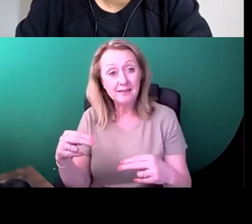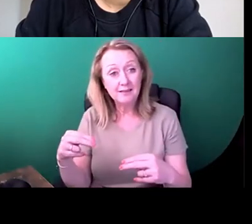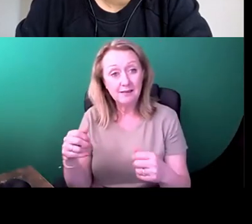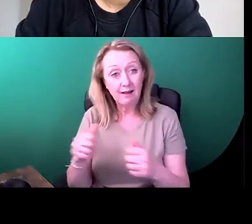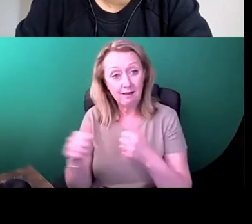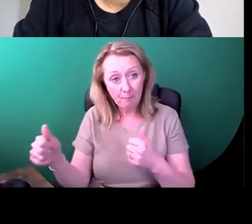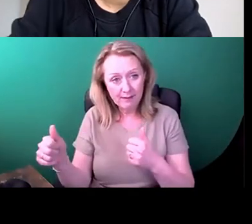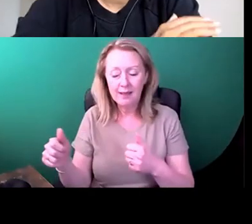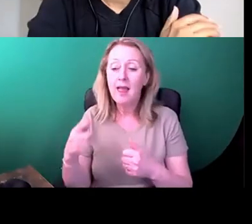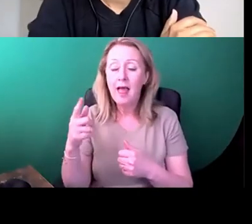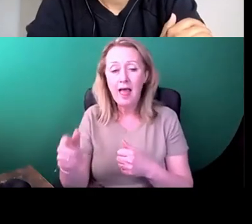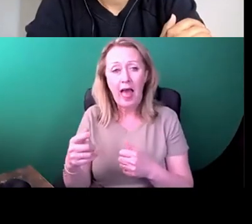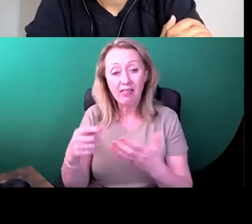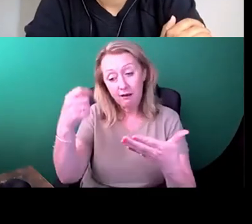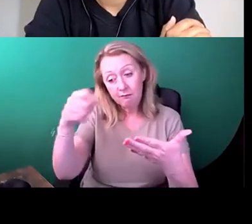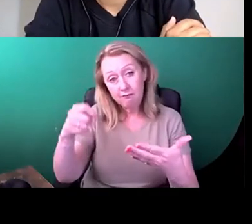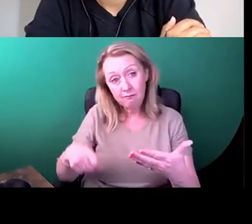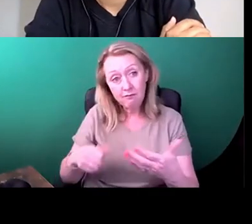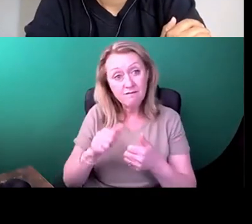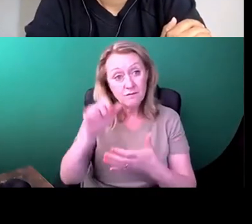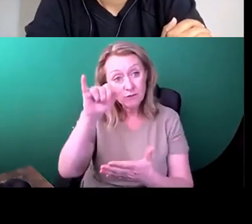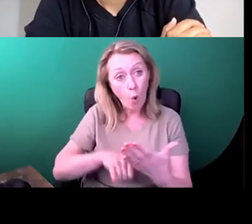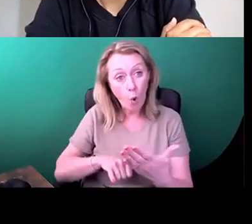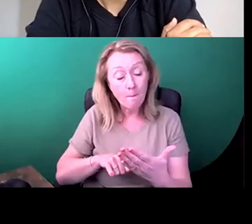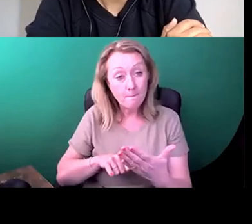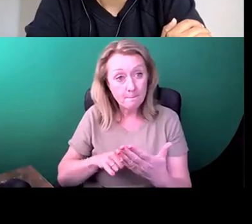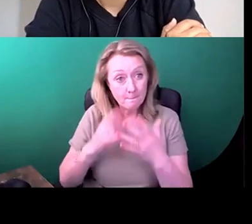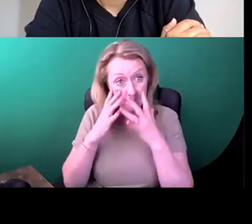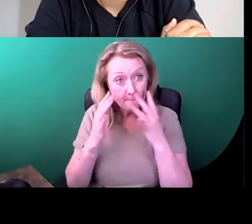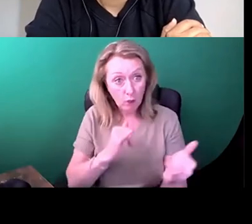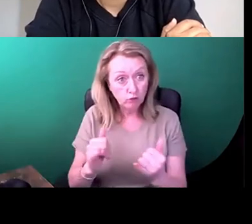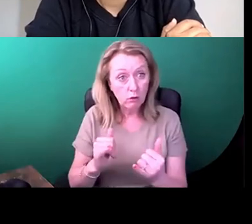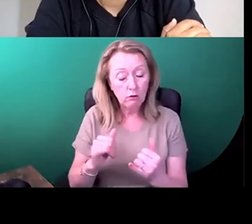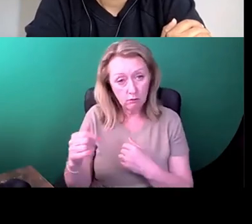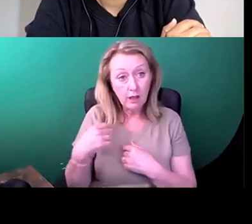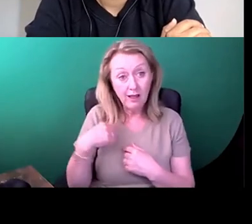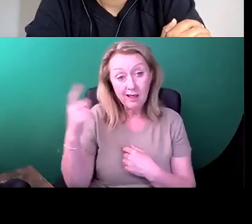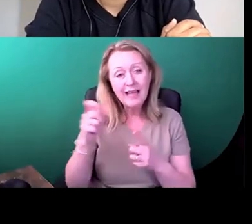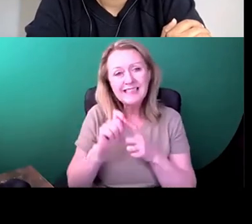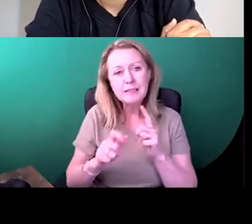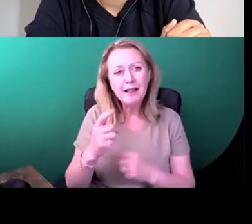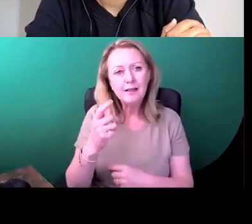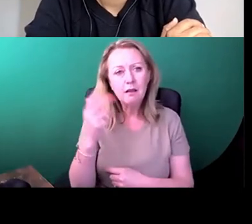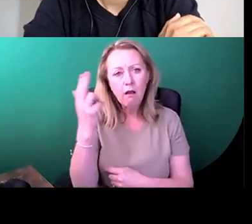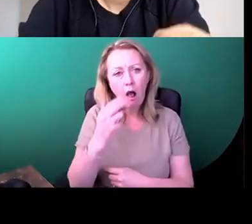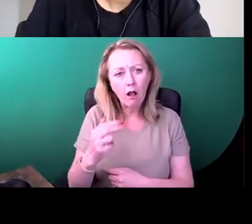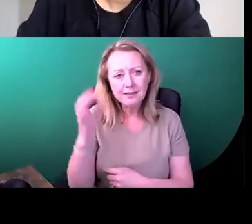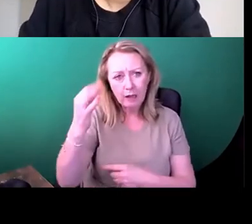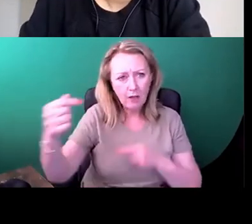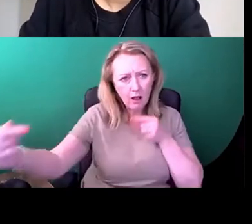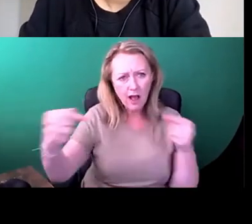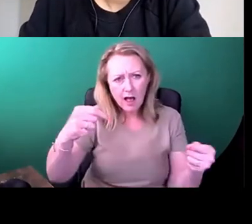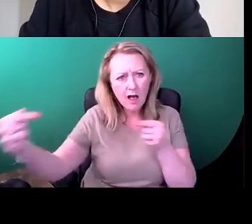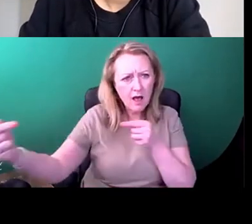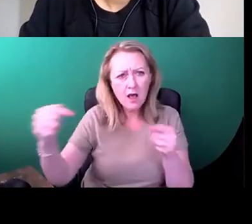and the monitoring form, that monitoring form related to quite a long battle that disability arts companies had with the Arts Council